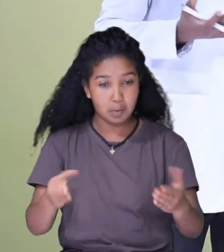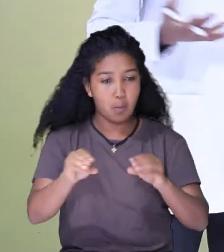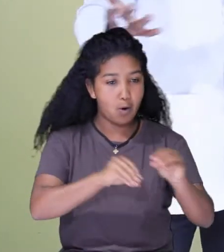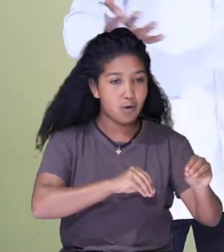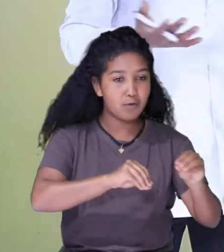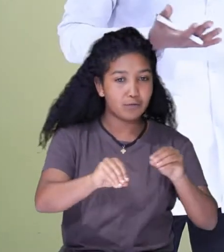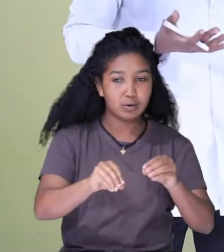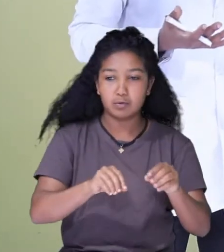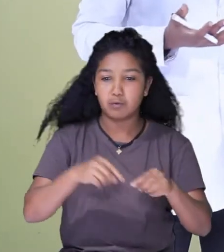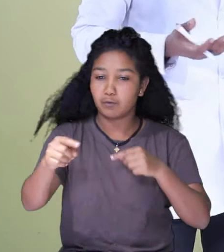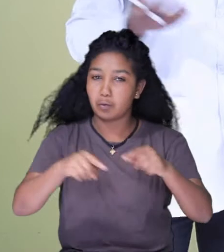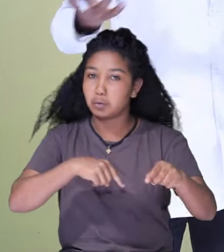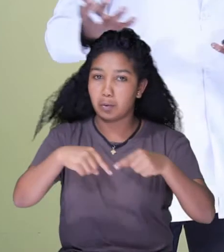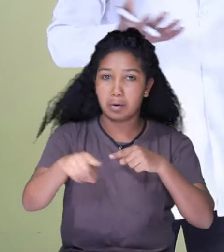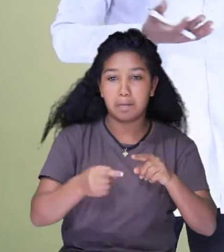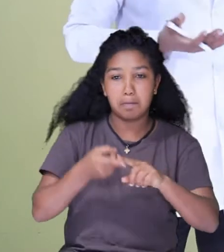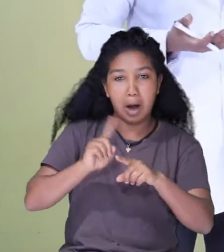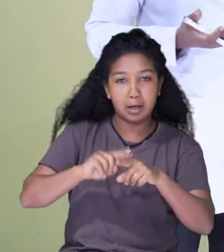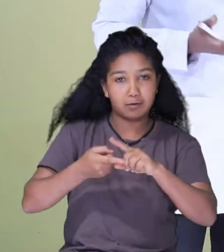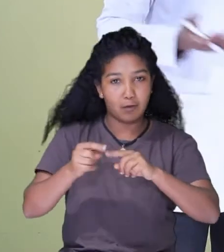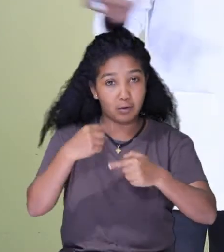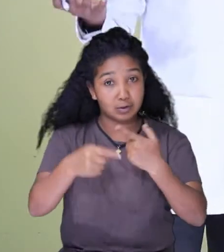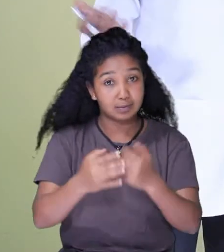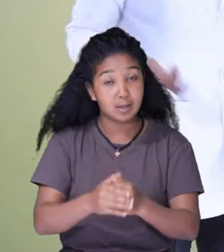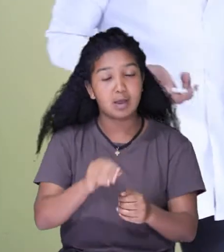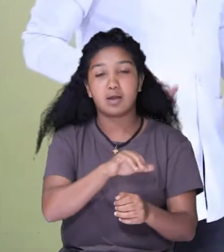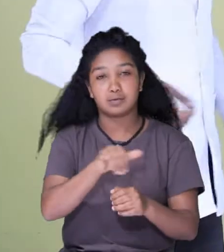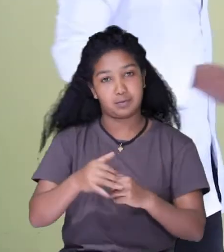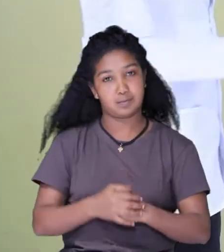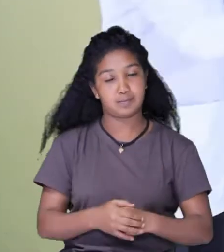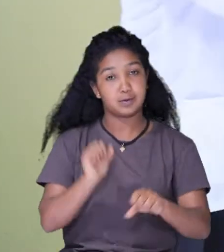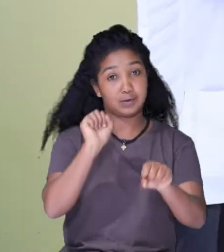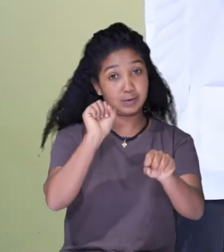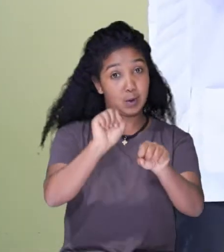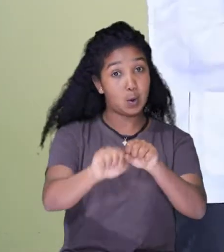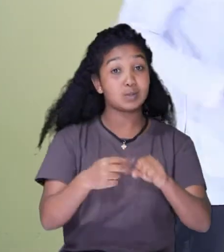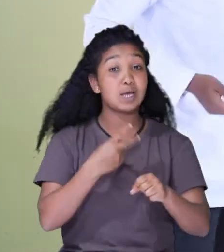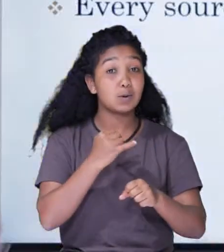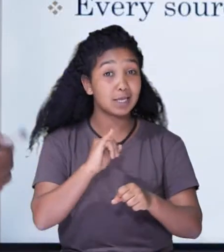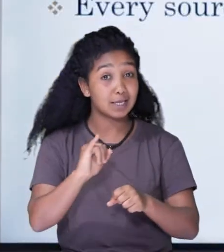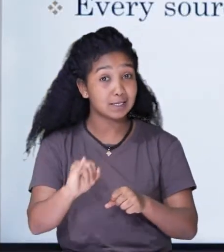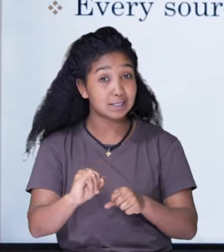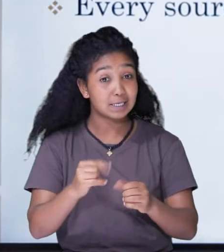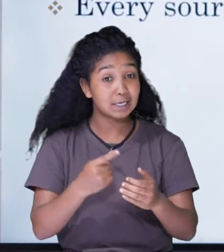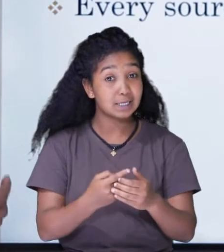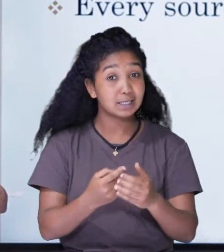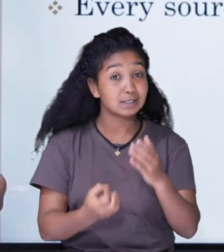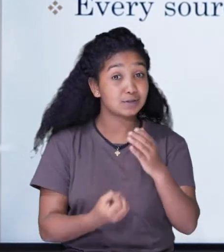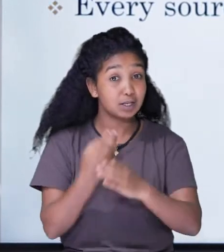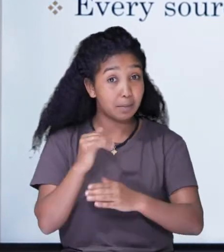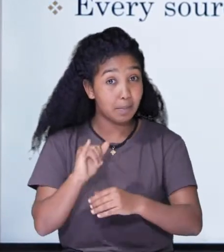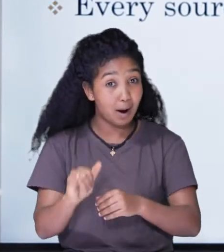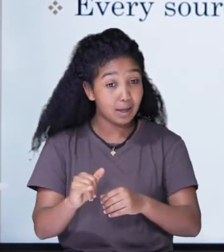move to and fro, back and forth, and so on. So sound is it generated